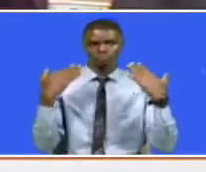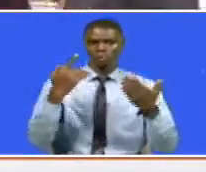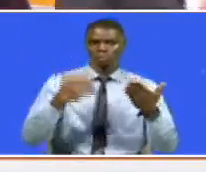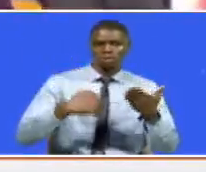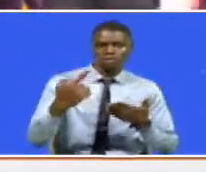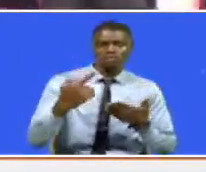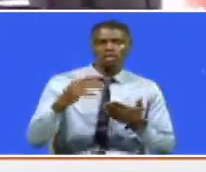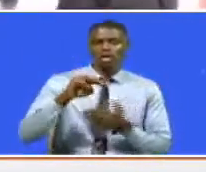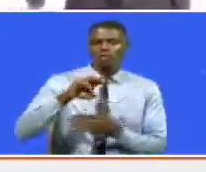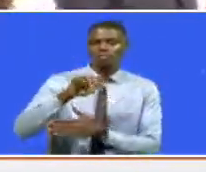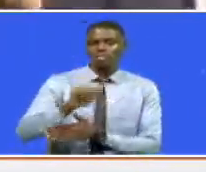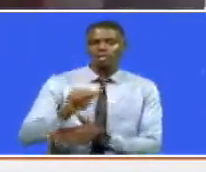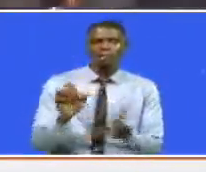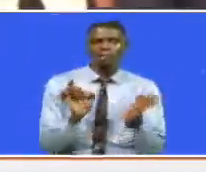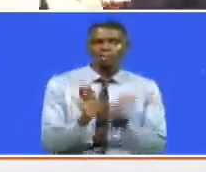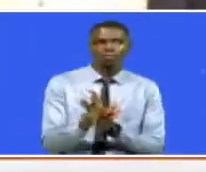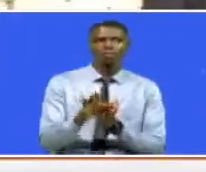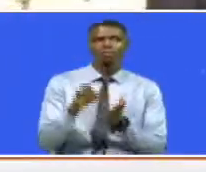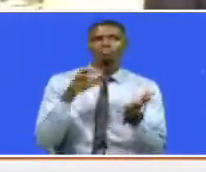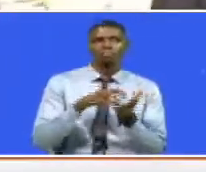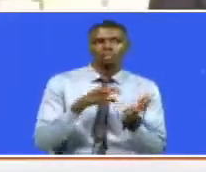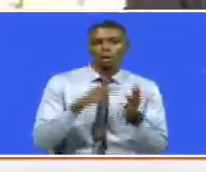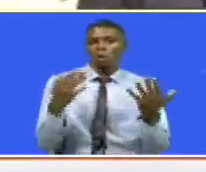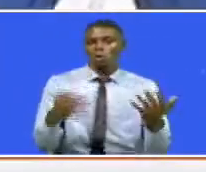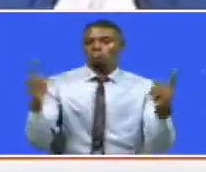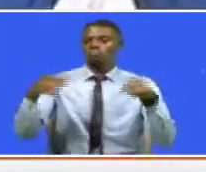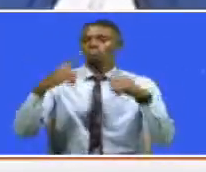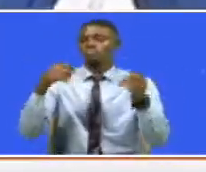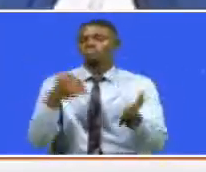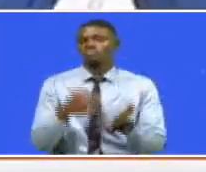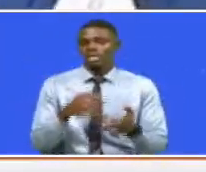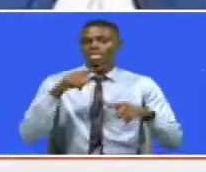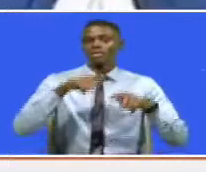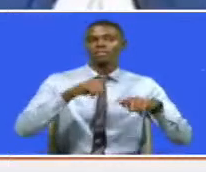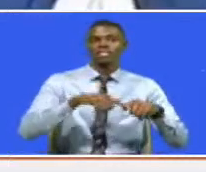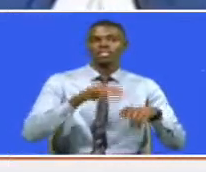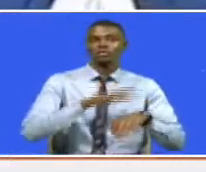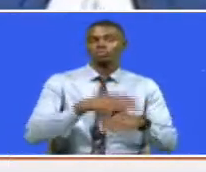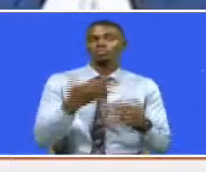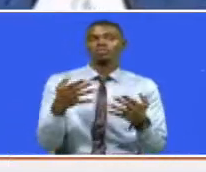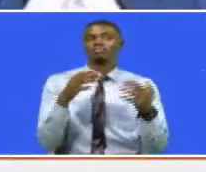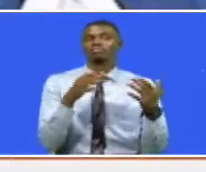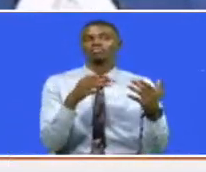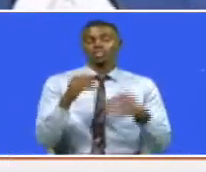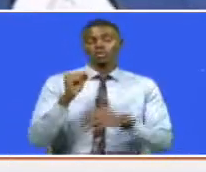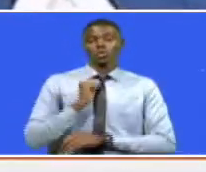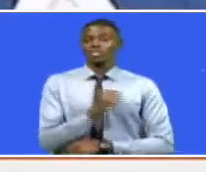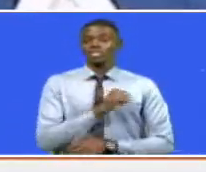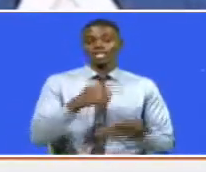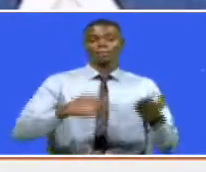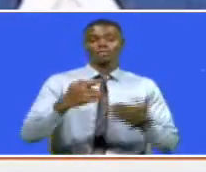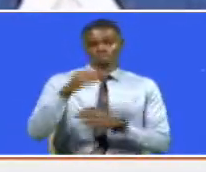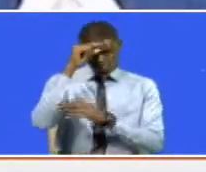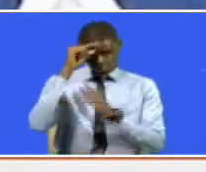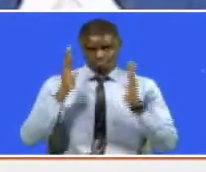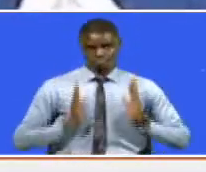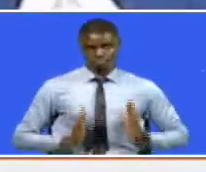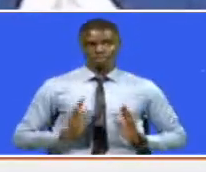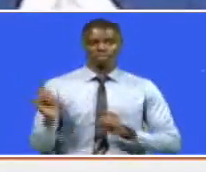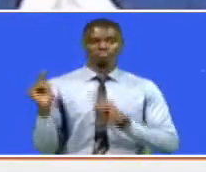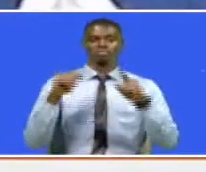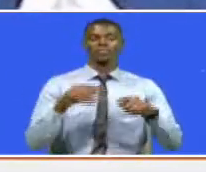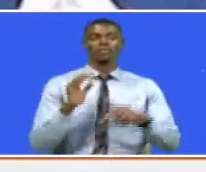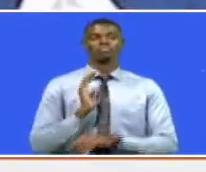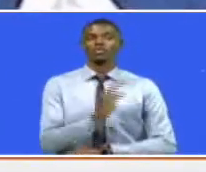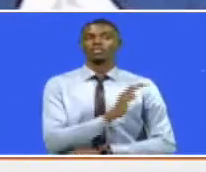Meru County Assembly impeachment motion or rejecting it depending on their finding. Senate approving that Kawira appears before the